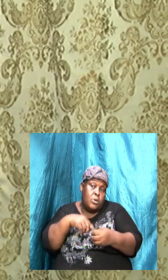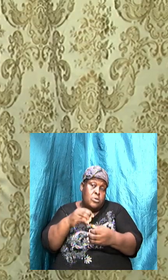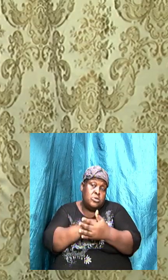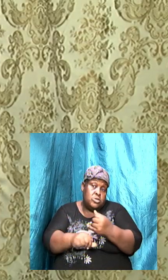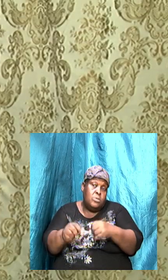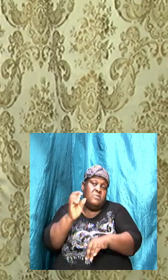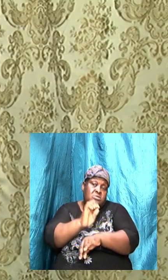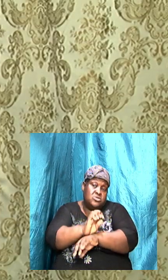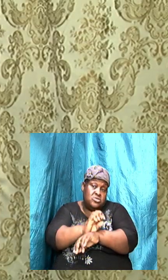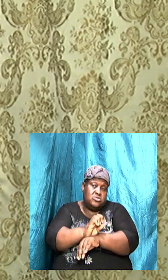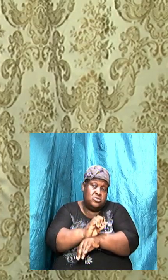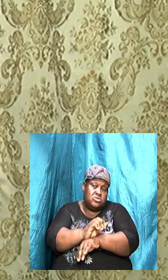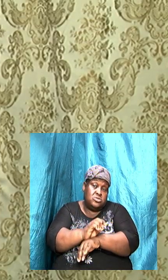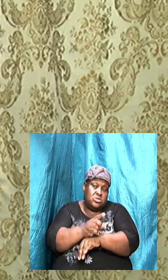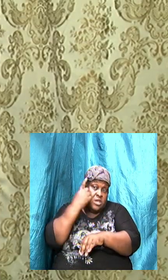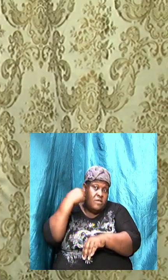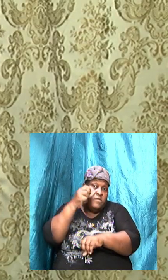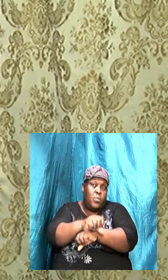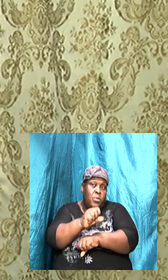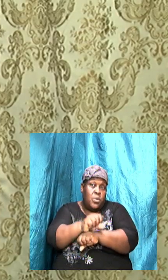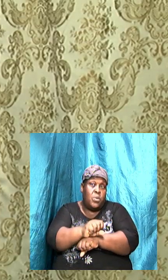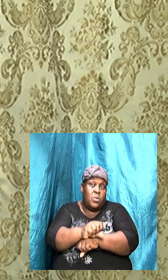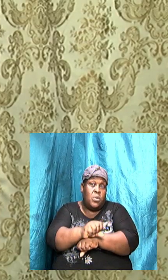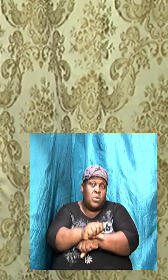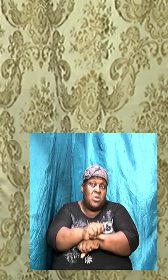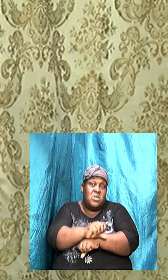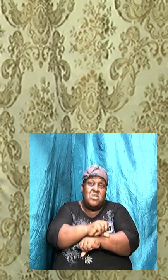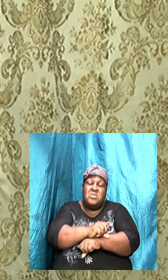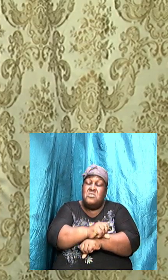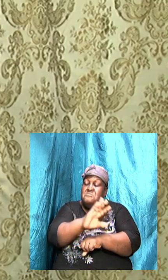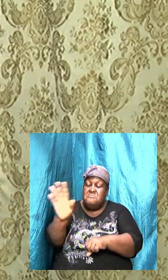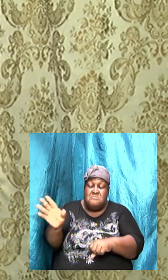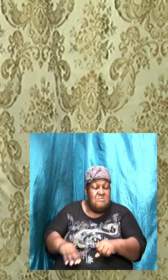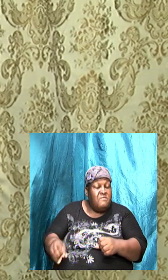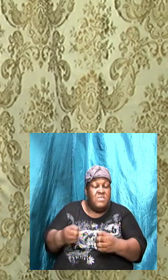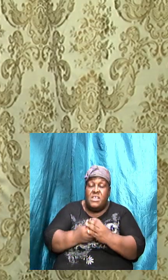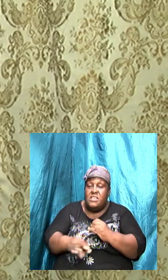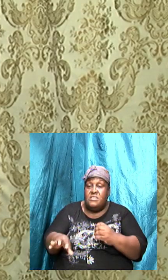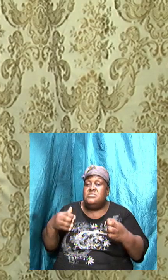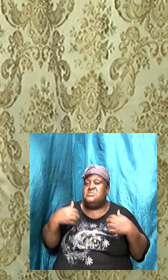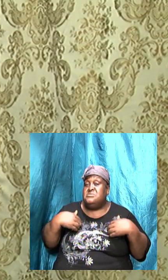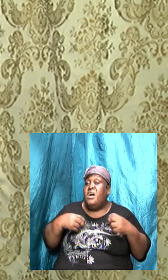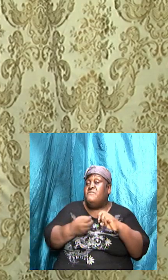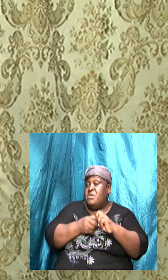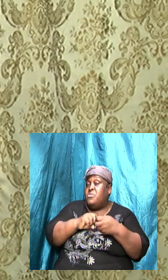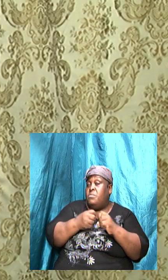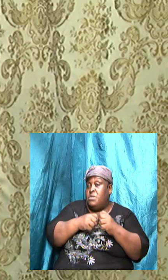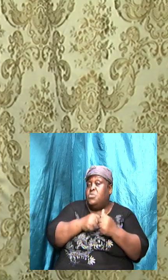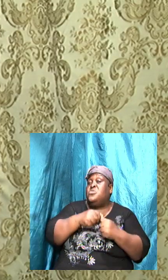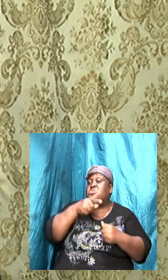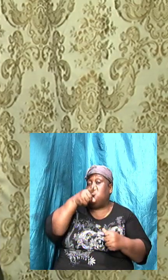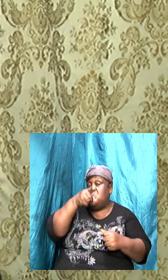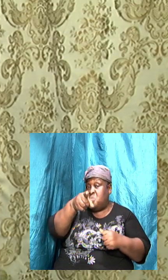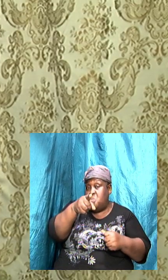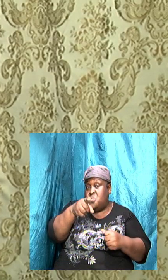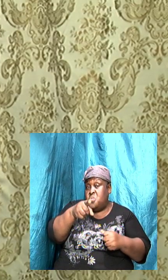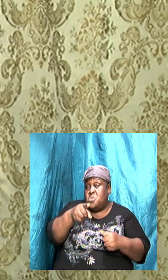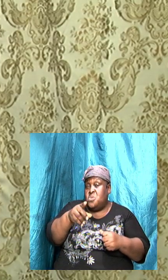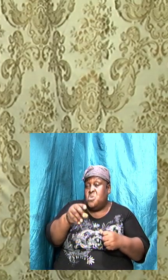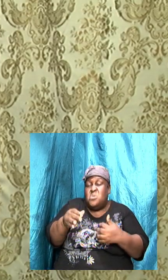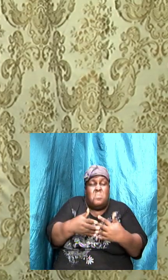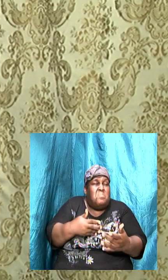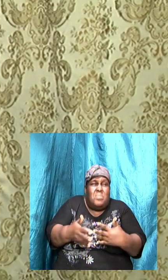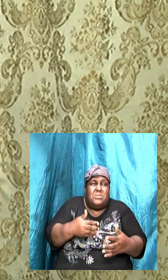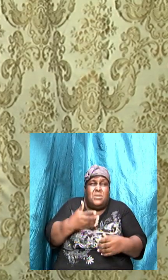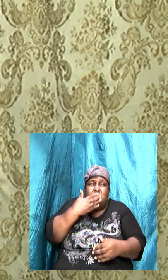I see your works. Nevertheless, I have a problem with you. And so in spite of the good that we might